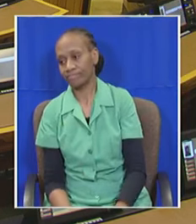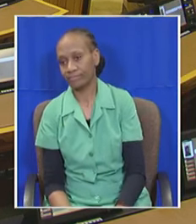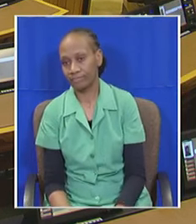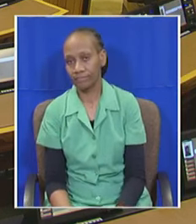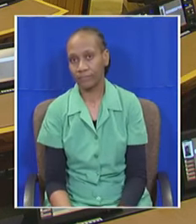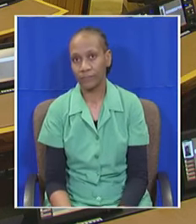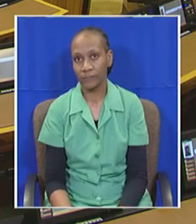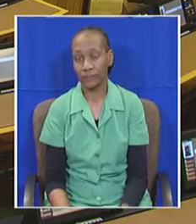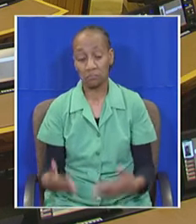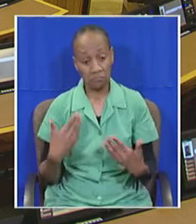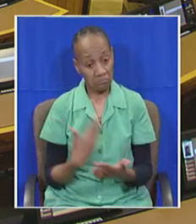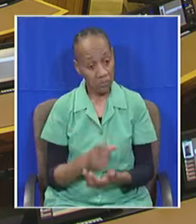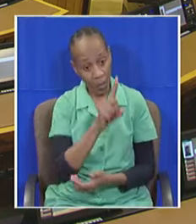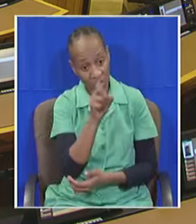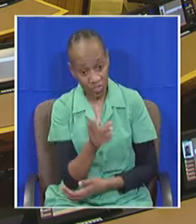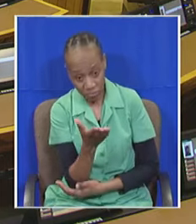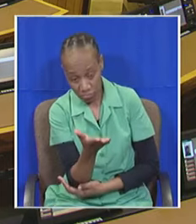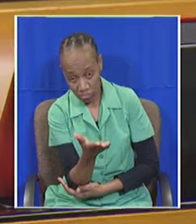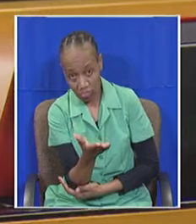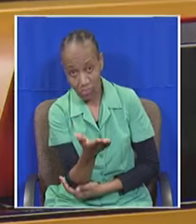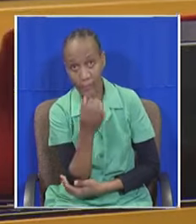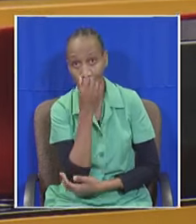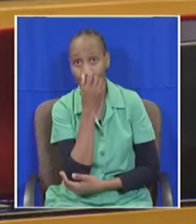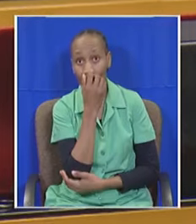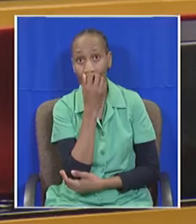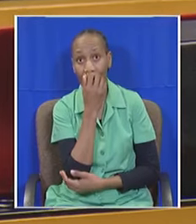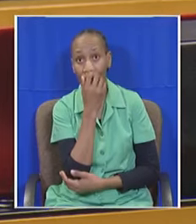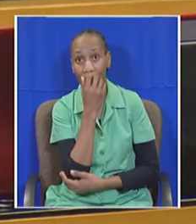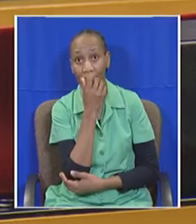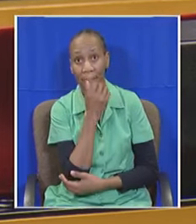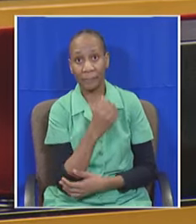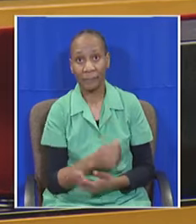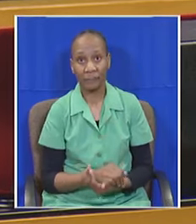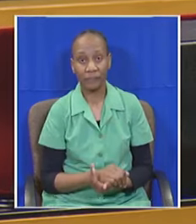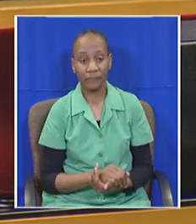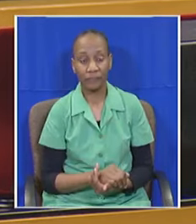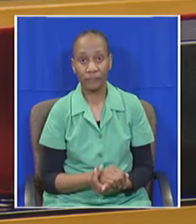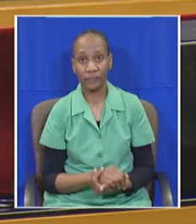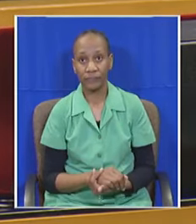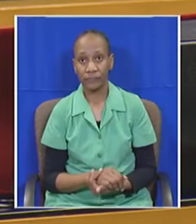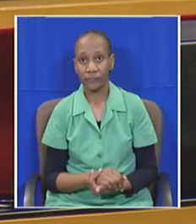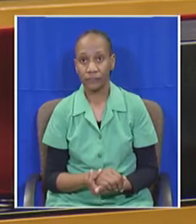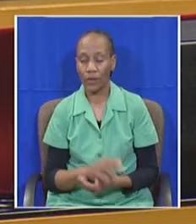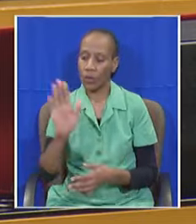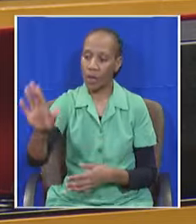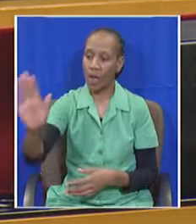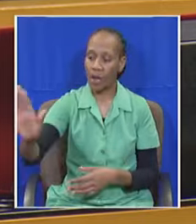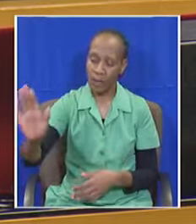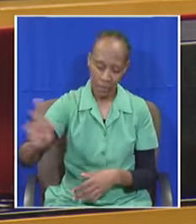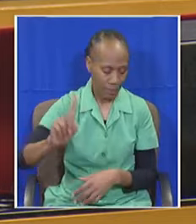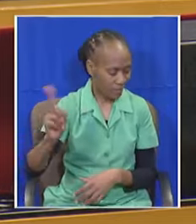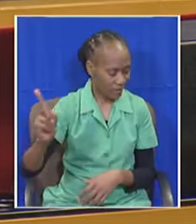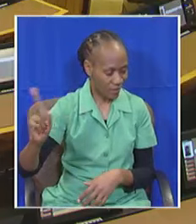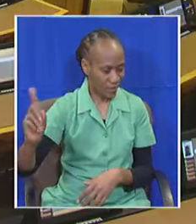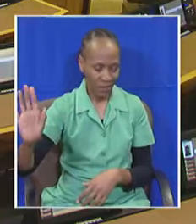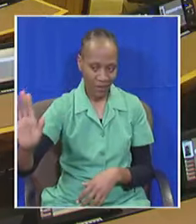Is the member ready to take a question to answer as to whether honorable there's member, anything he can ever debate wait, outside the Gupta issue? Wait,